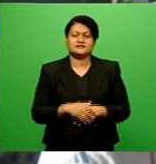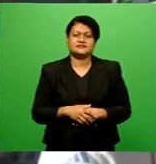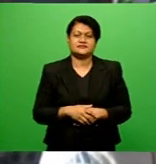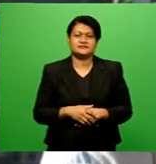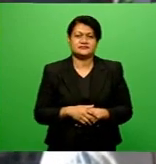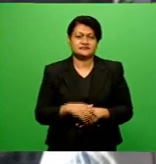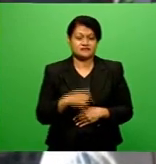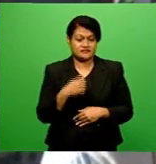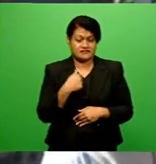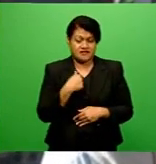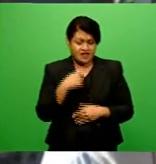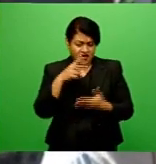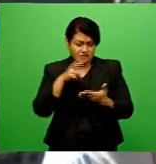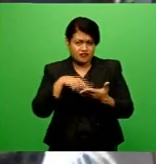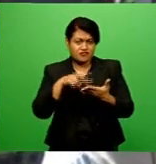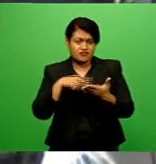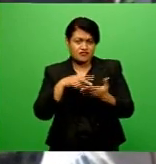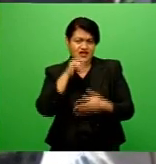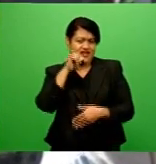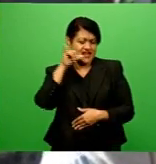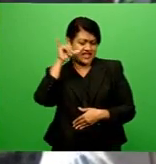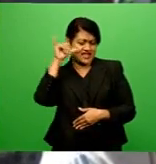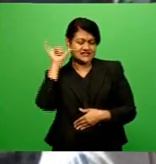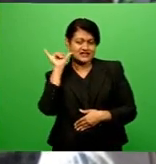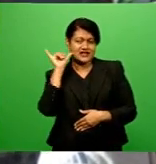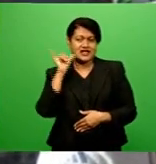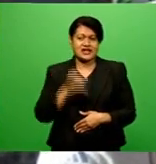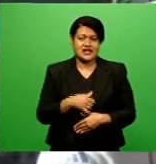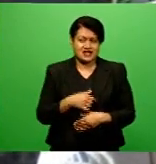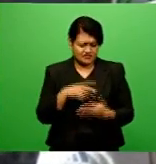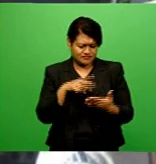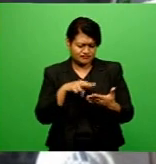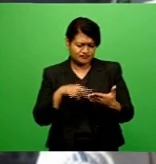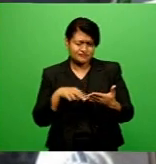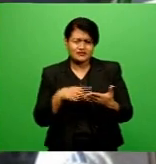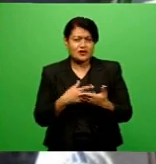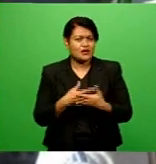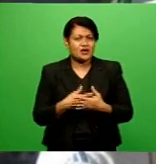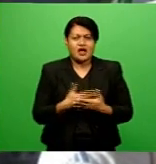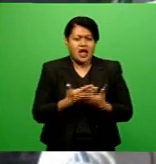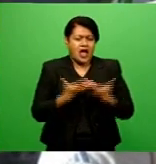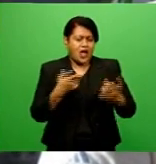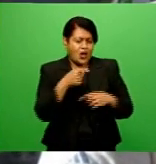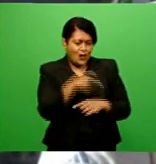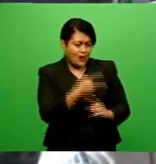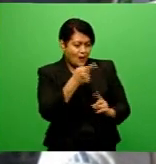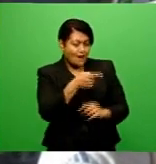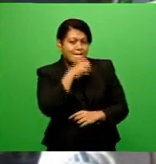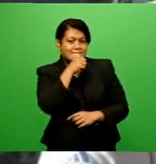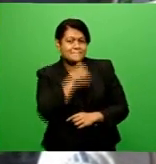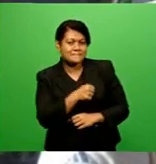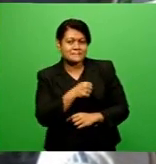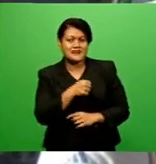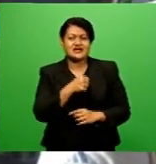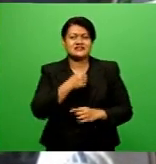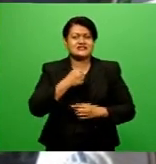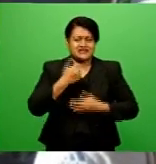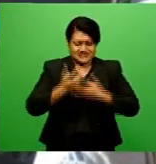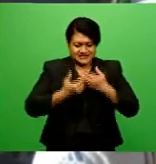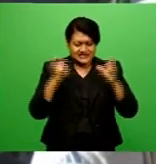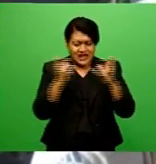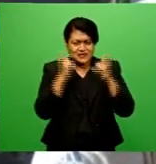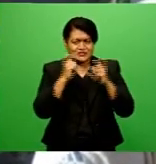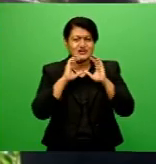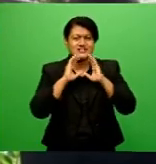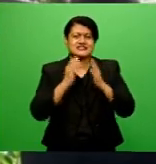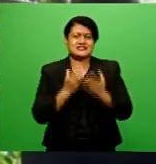I read the news article yesterday and I was touched with how Sakio was celebrating Christmas. Even though they appreciated the little things